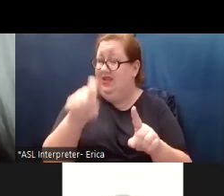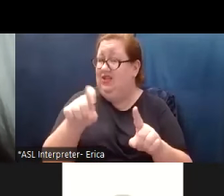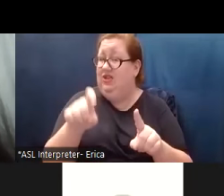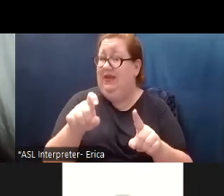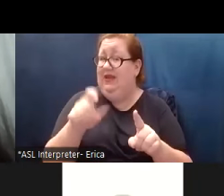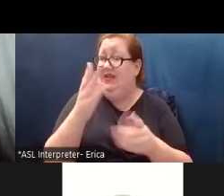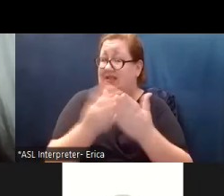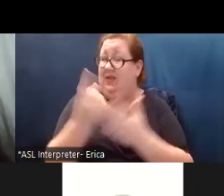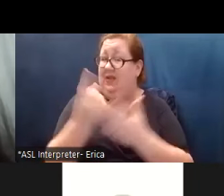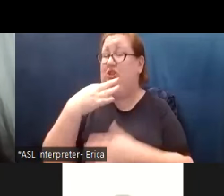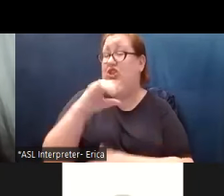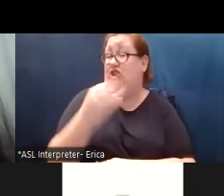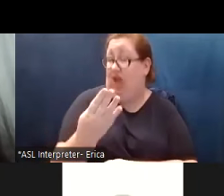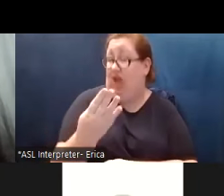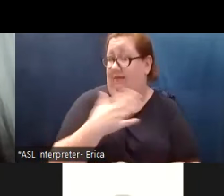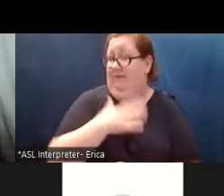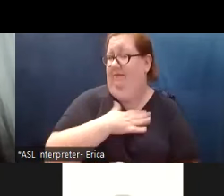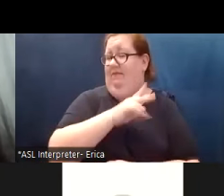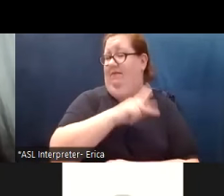Personally, my thought.